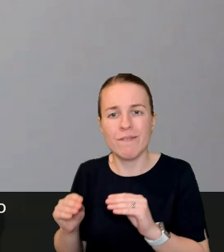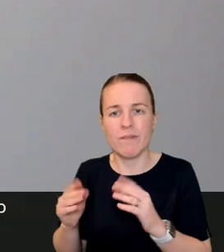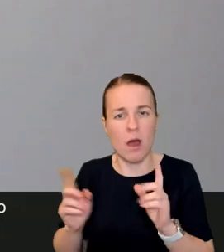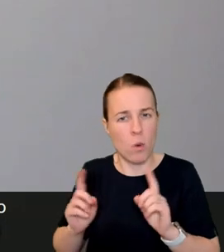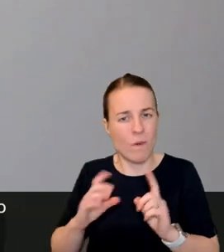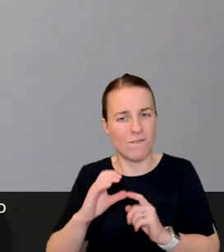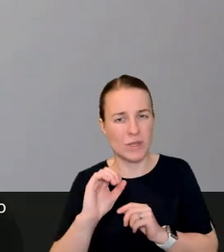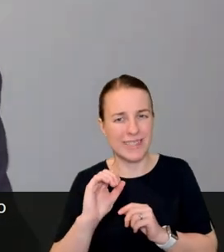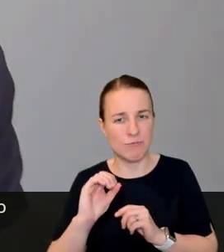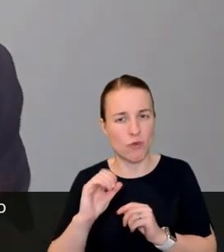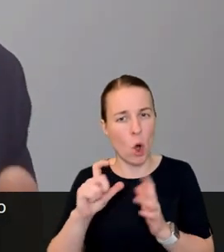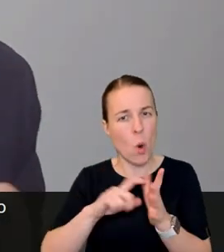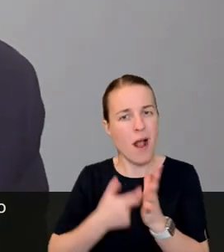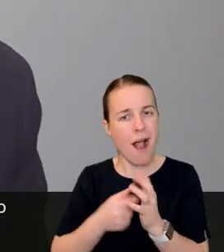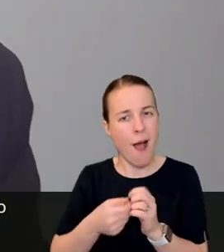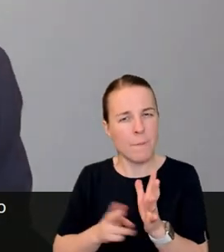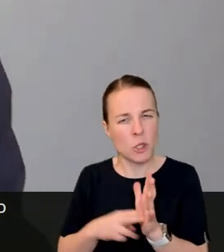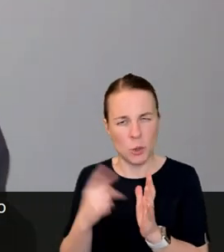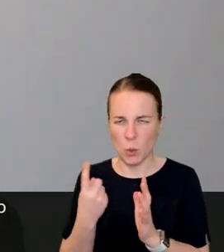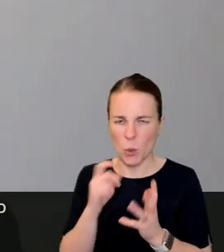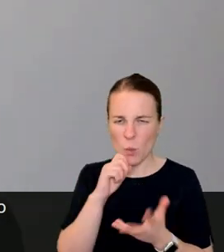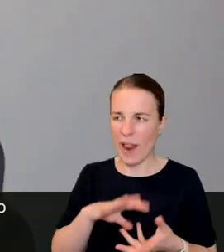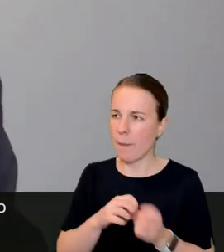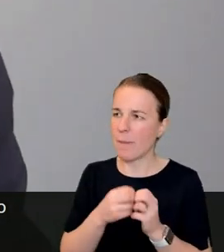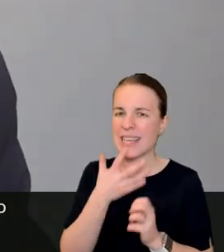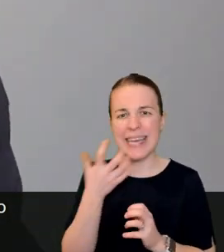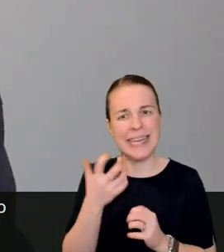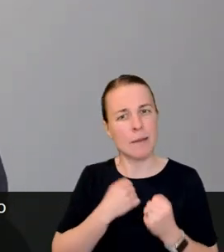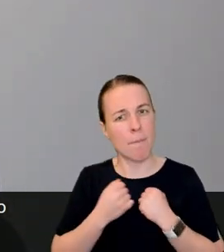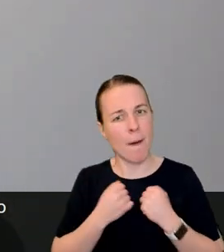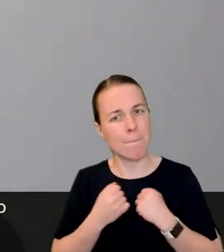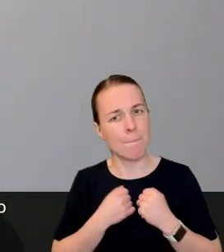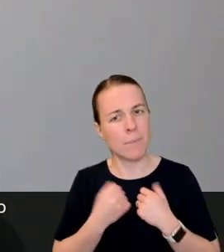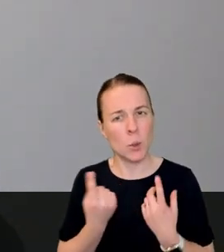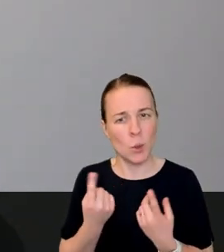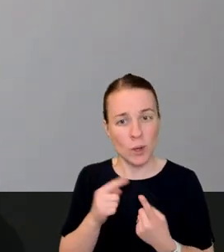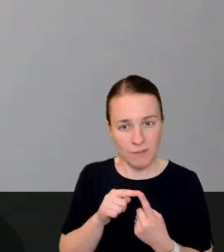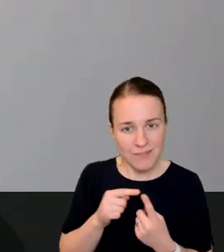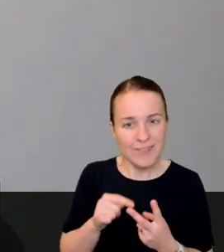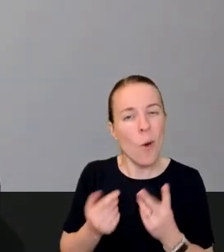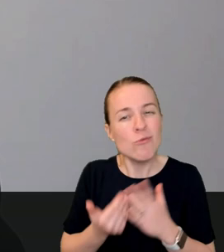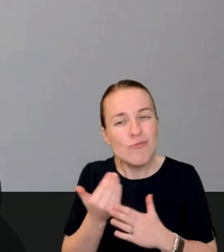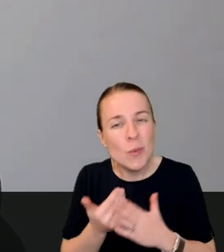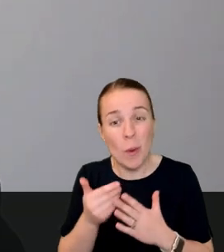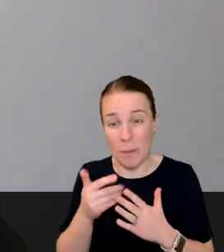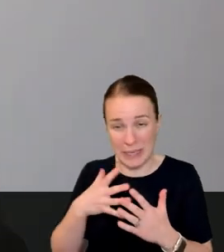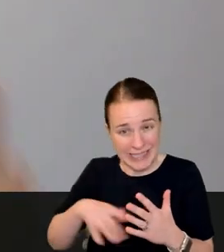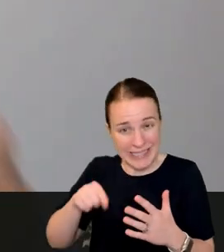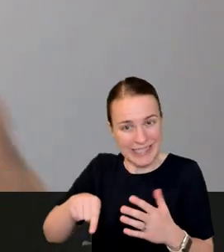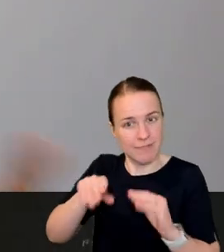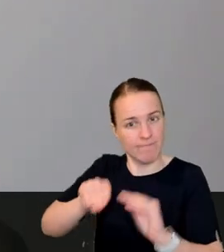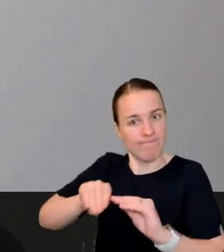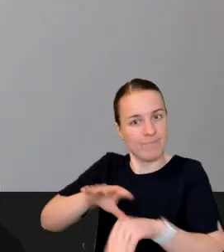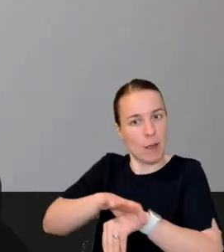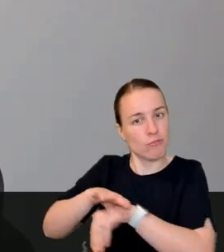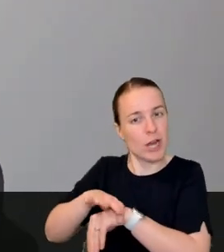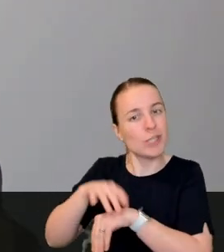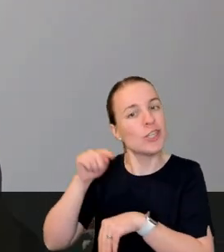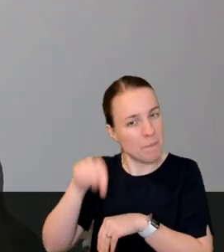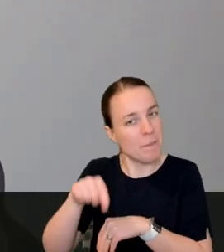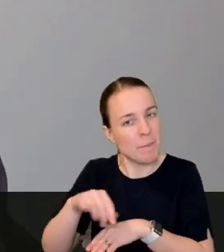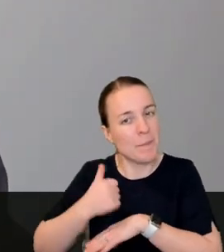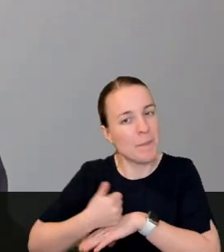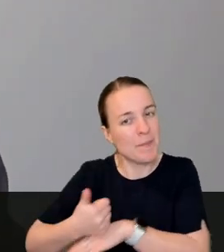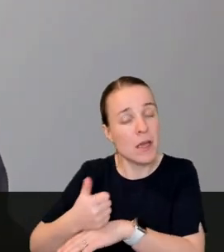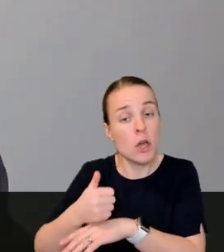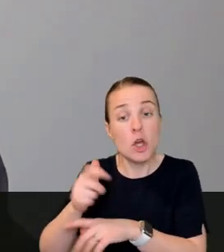for the district heating networks? Renewables, we can be world leaders and so forth. So those that are against our plans